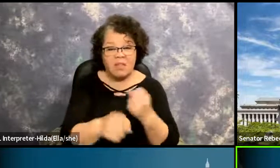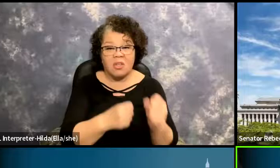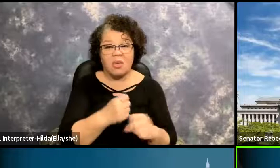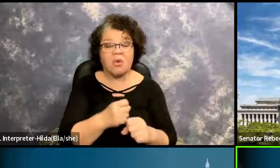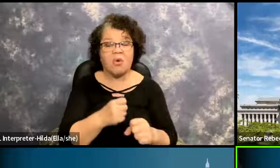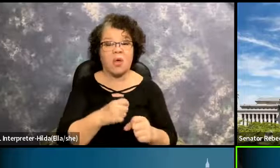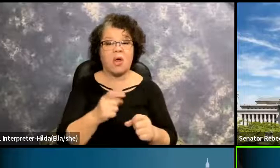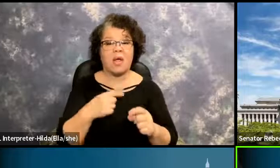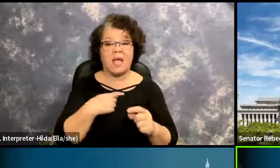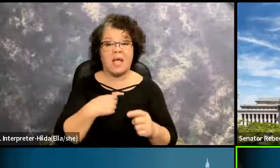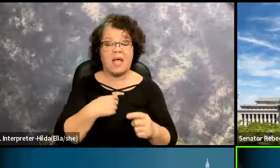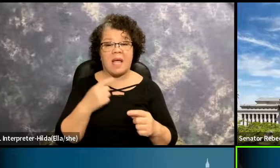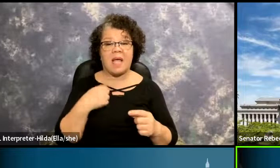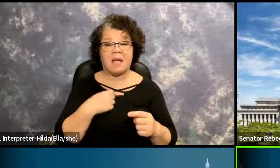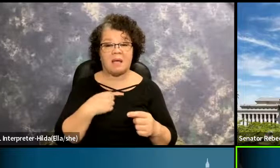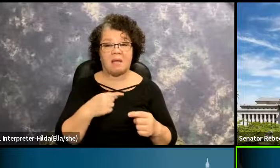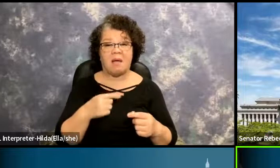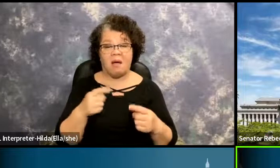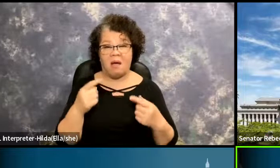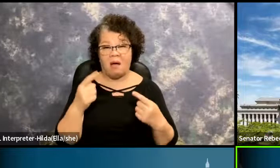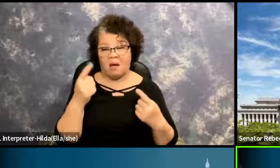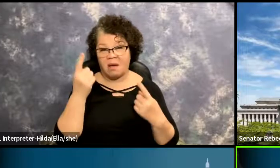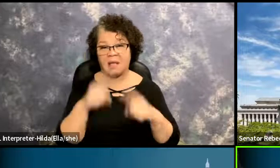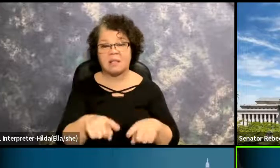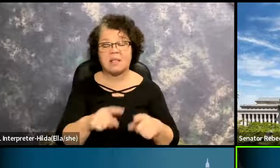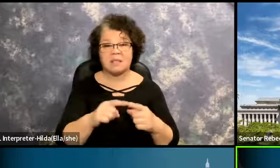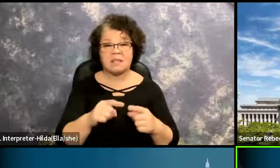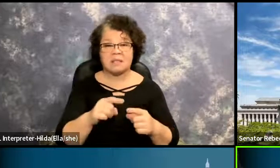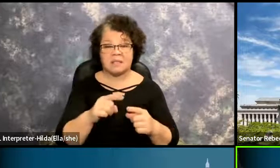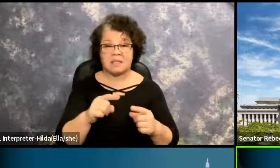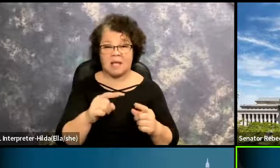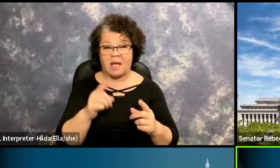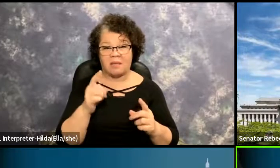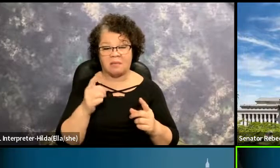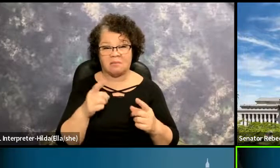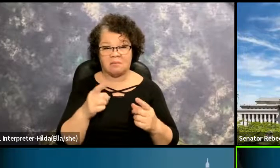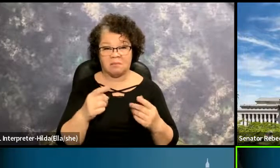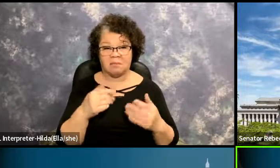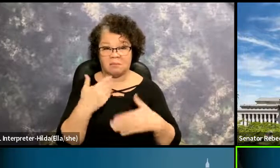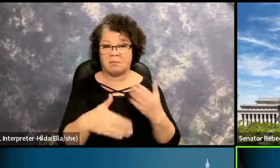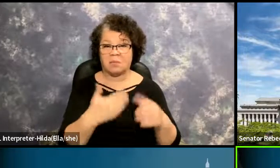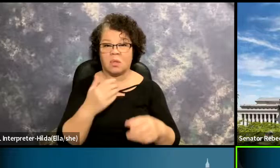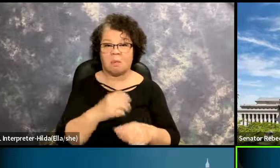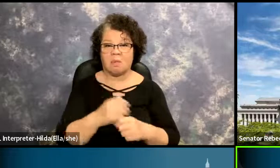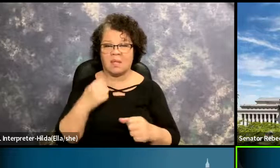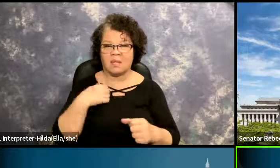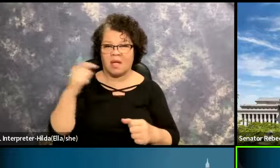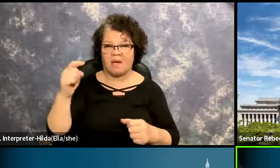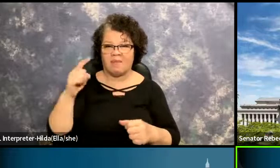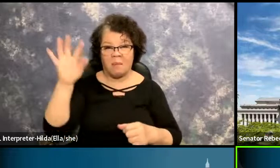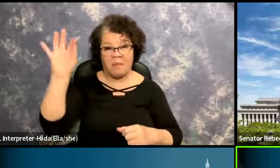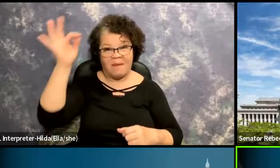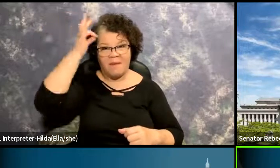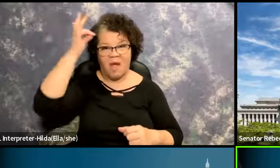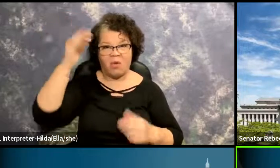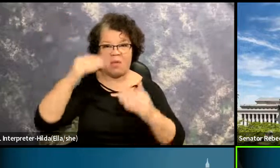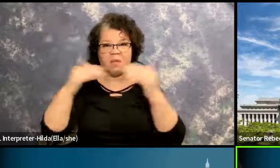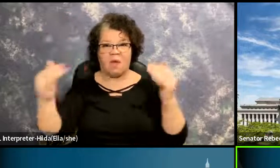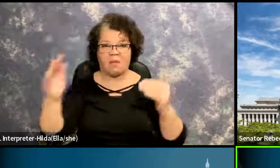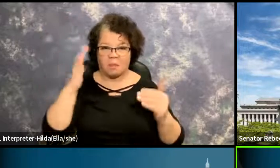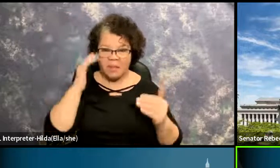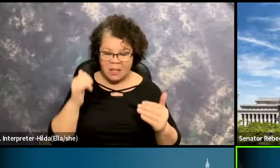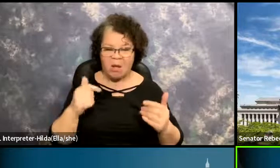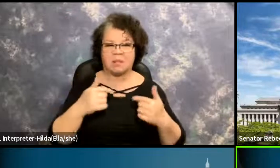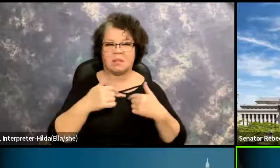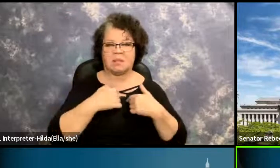level because of what over-policing and violence in our communities has looked like. So I implore all advocates,